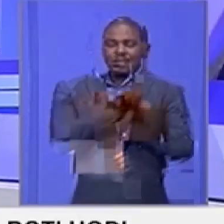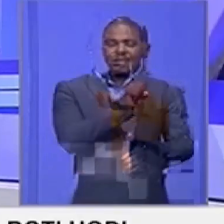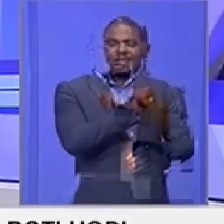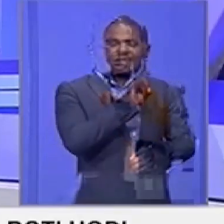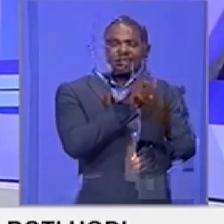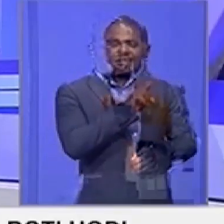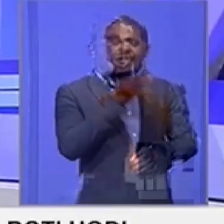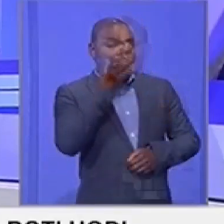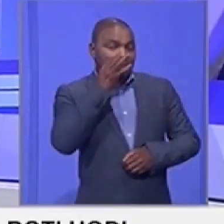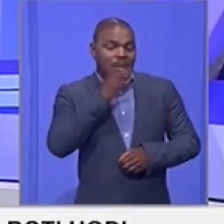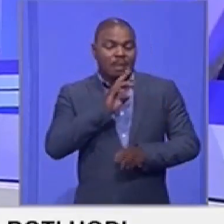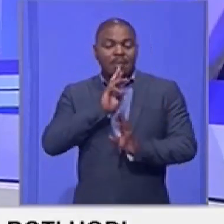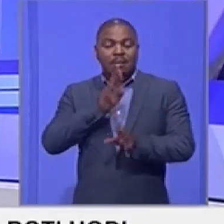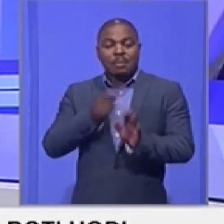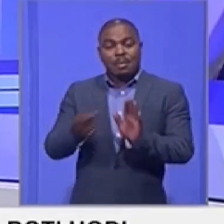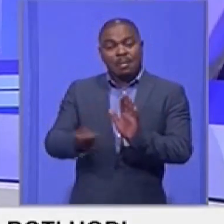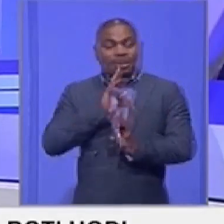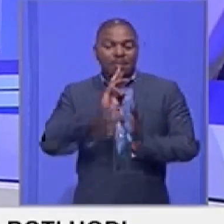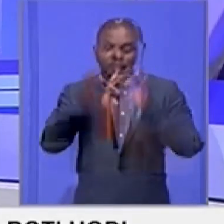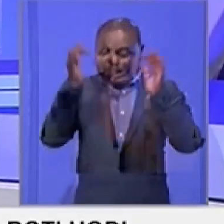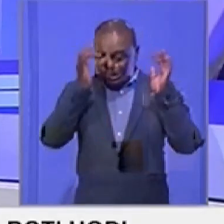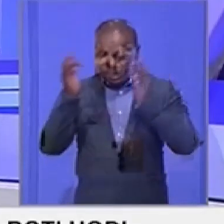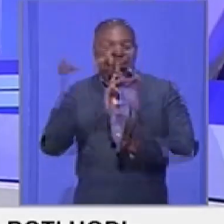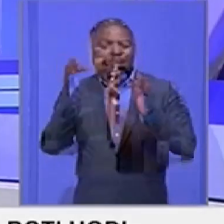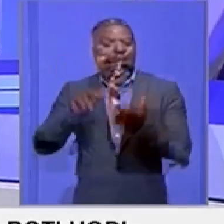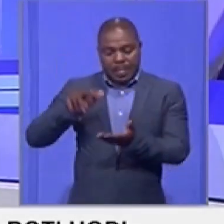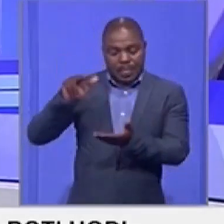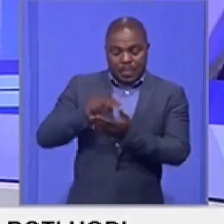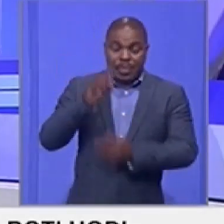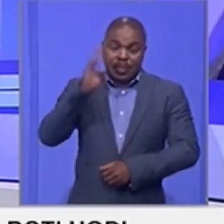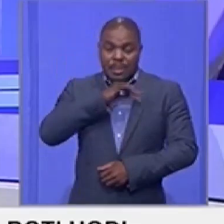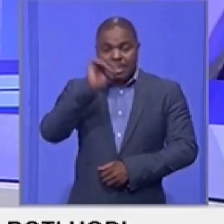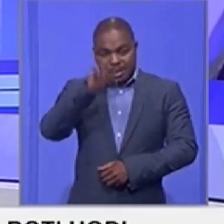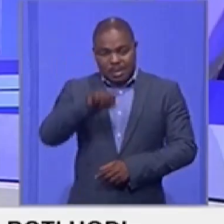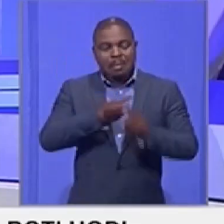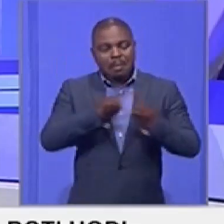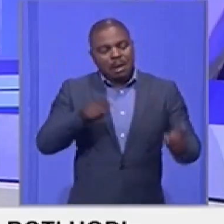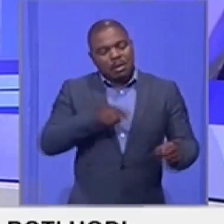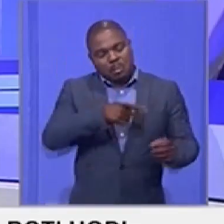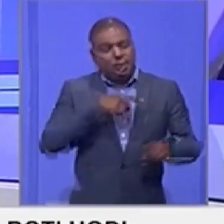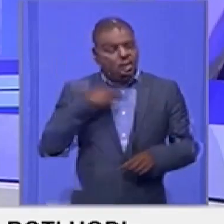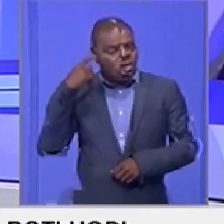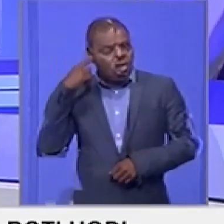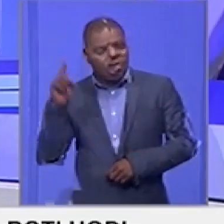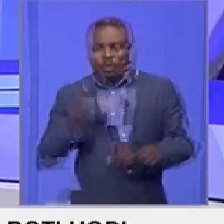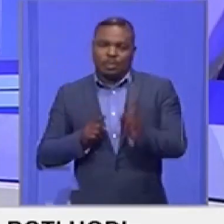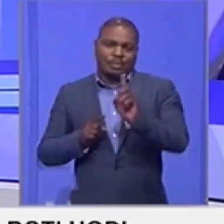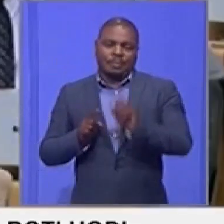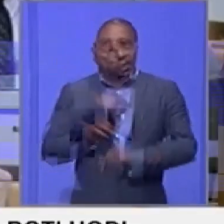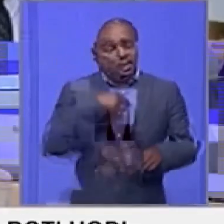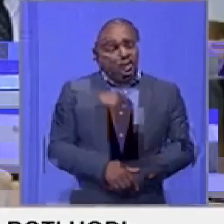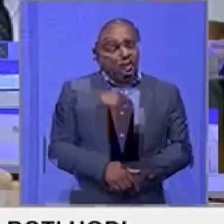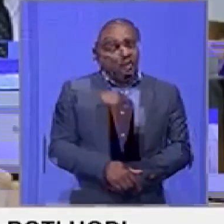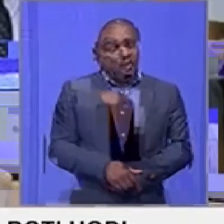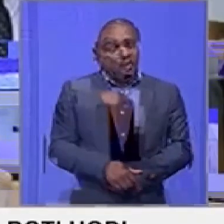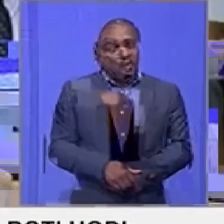lefa pegelo eo ya dipatlisiso tsa botlhodi e ne sa tlanegisiwa e ka se ikgatolosiwe.